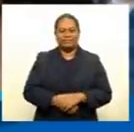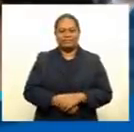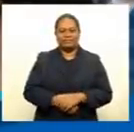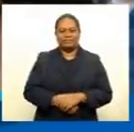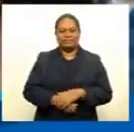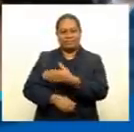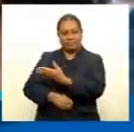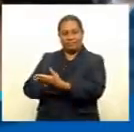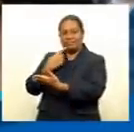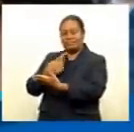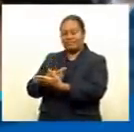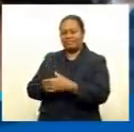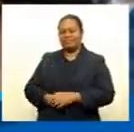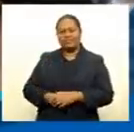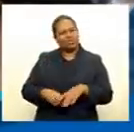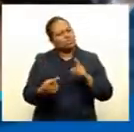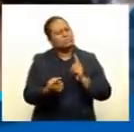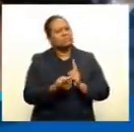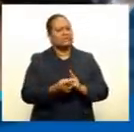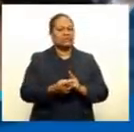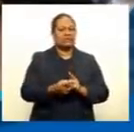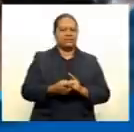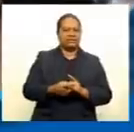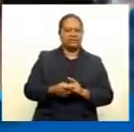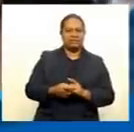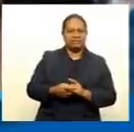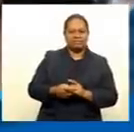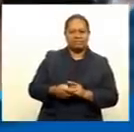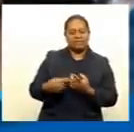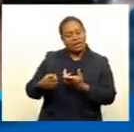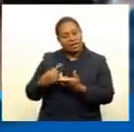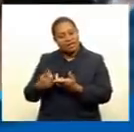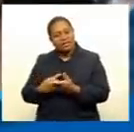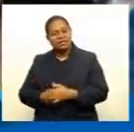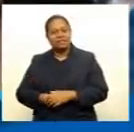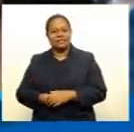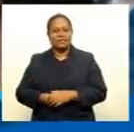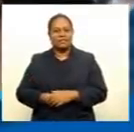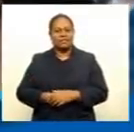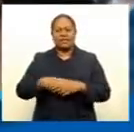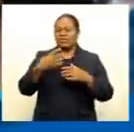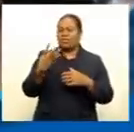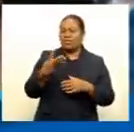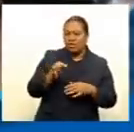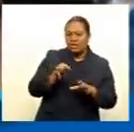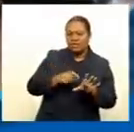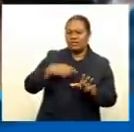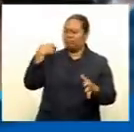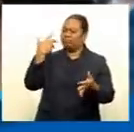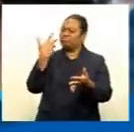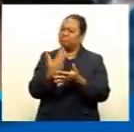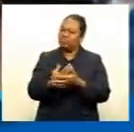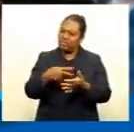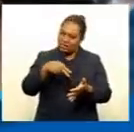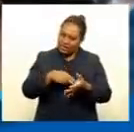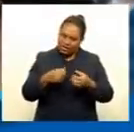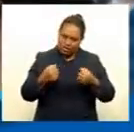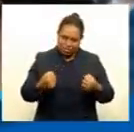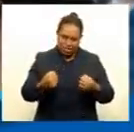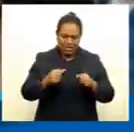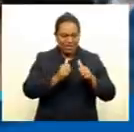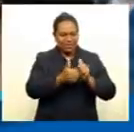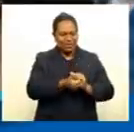away from meeting each other, but in a different way. In 40 years, we have learned to stand for something much bigger than sport, and that is probably